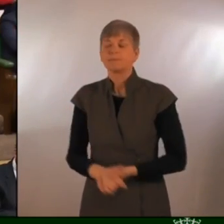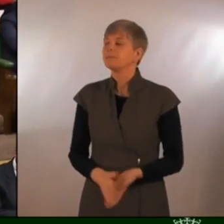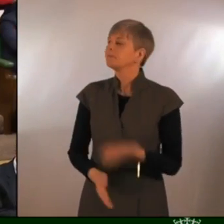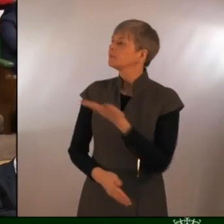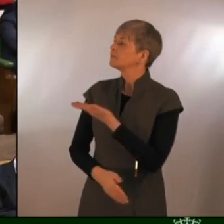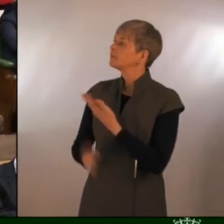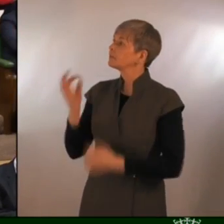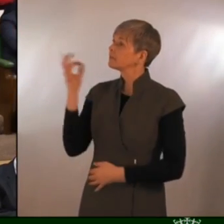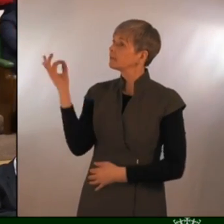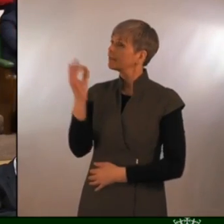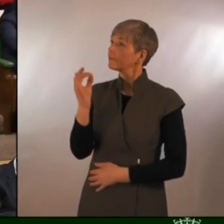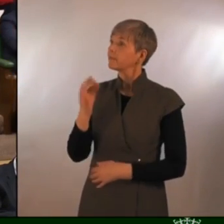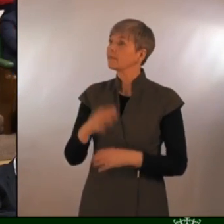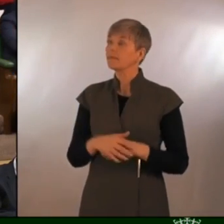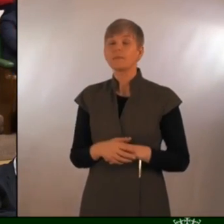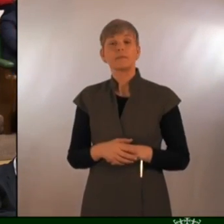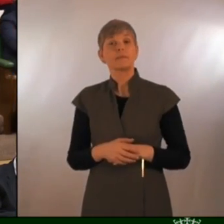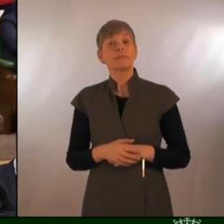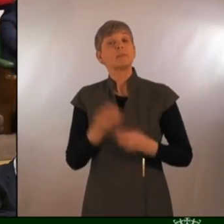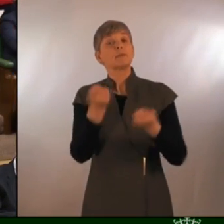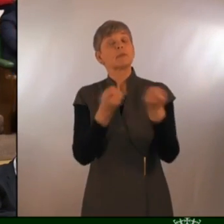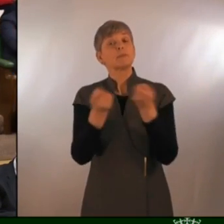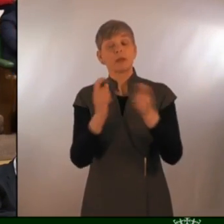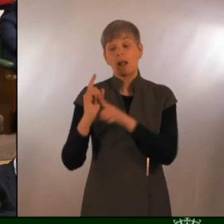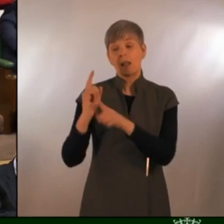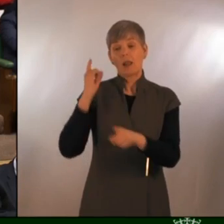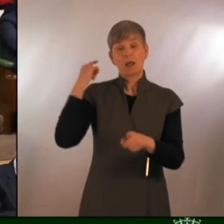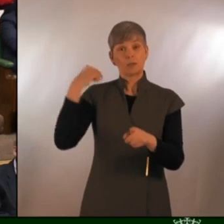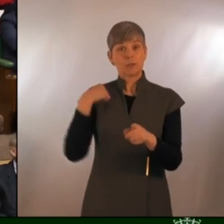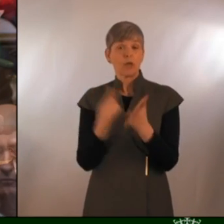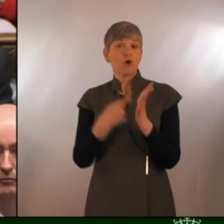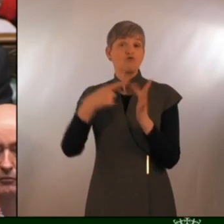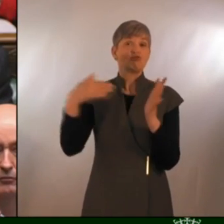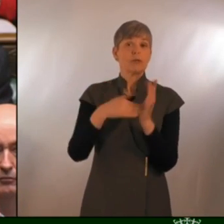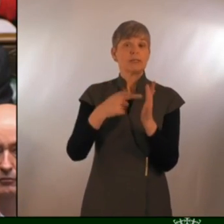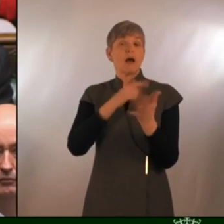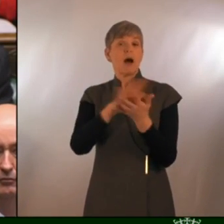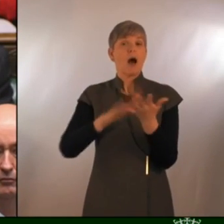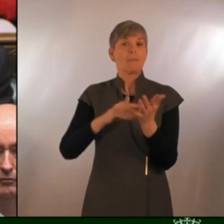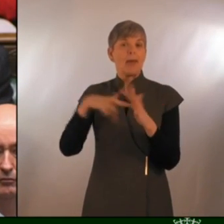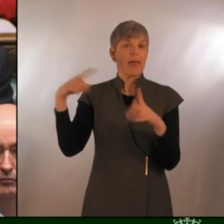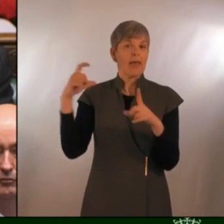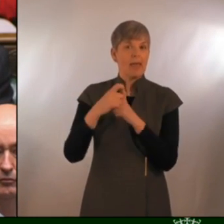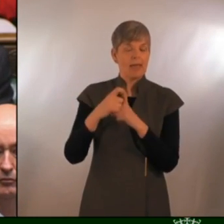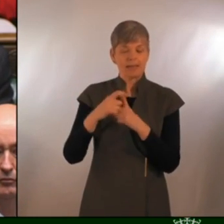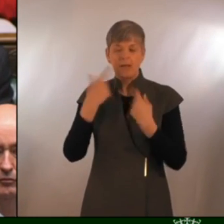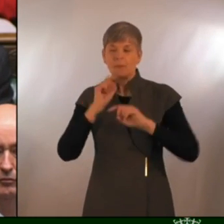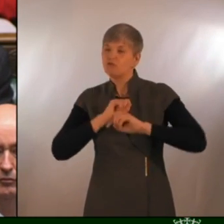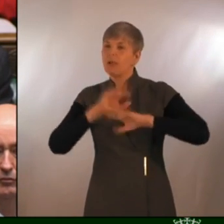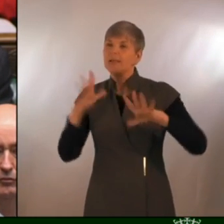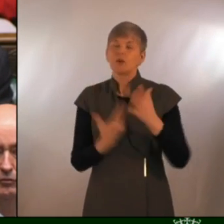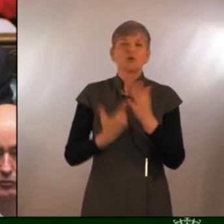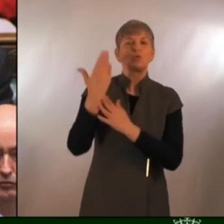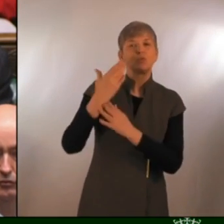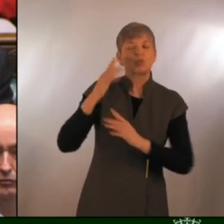Mr. Speaker, last week Emmy Award-winning actor and musician Riz Ahmed released a hard-hitting new album and the short film